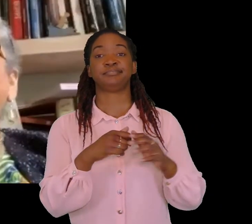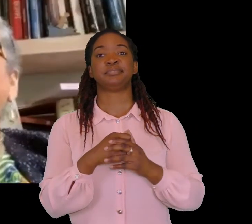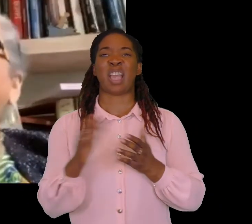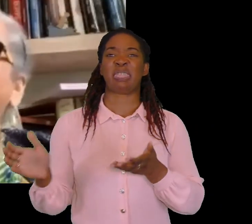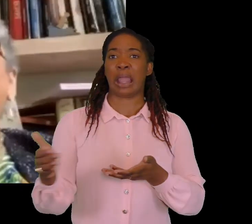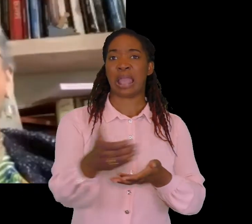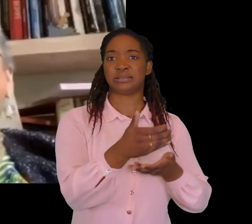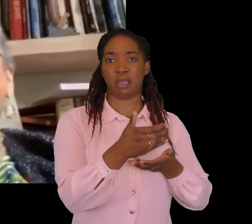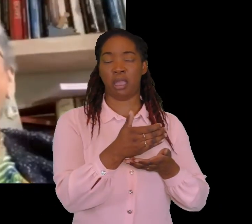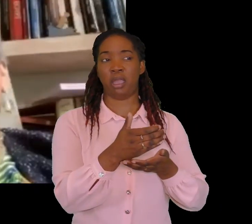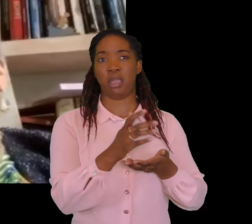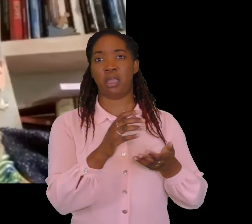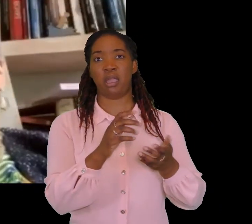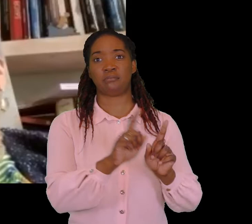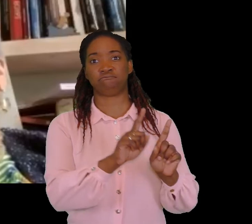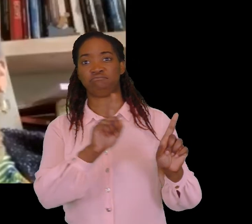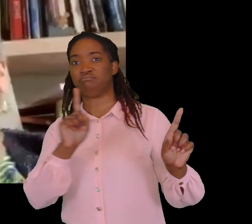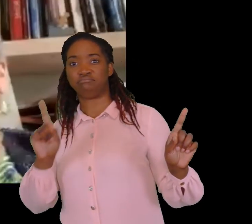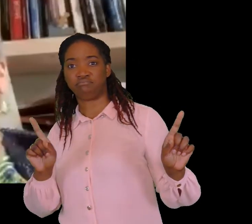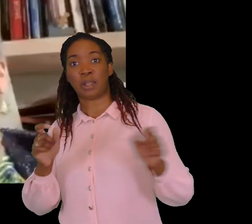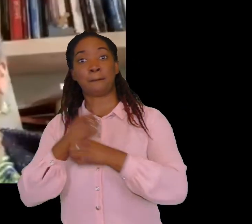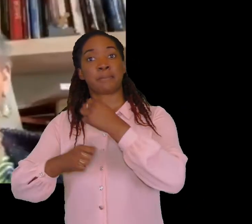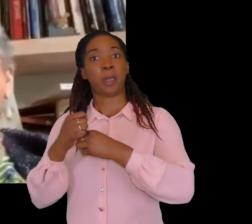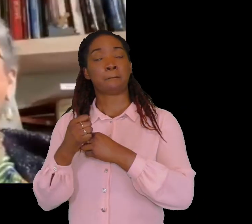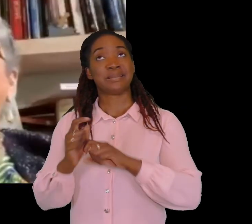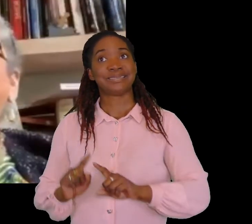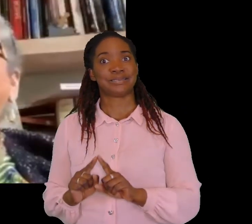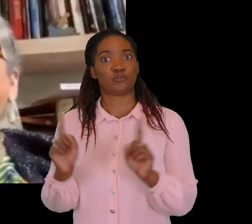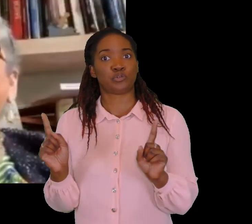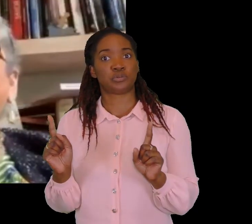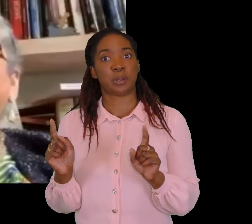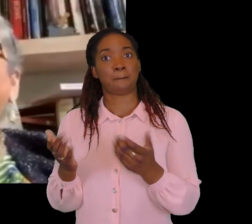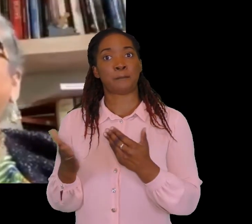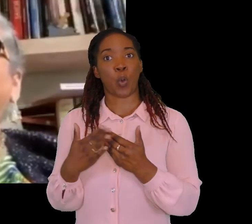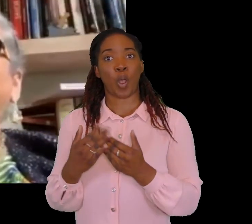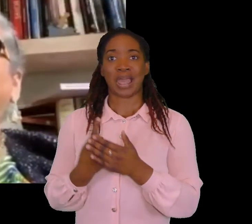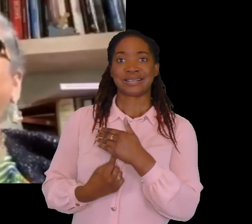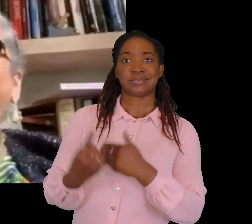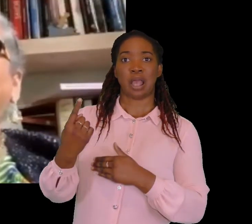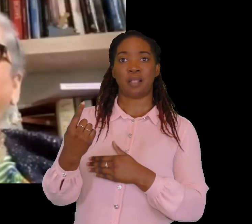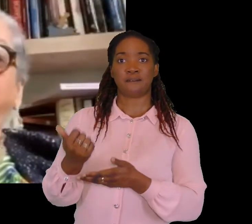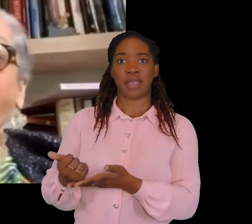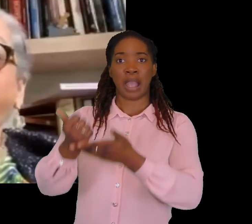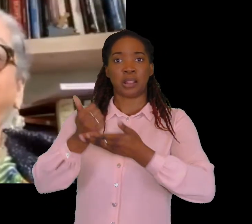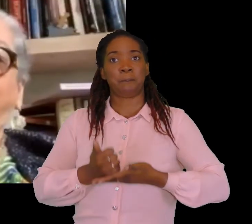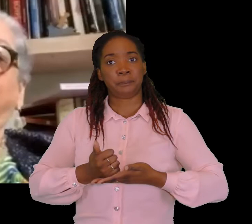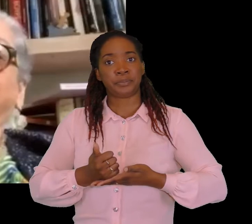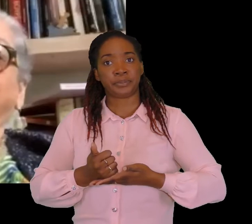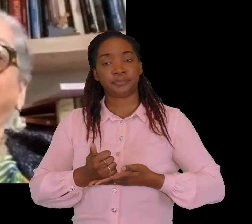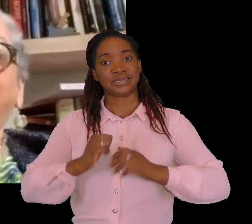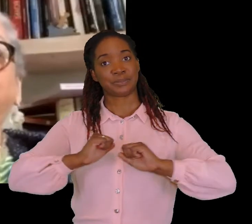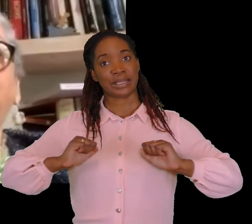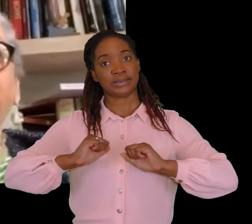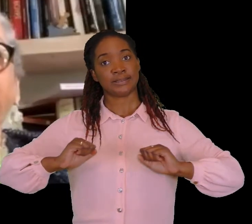curator, it became a self-help sort of